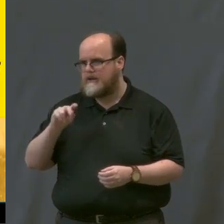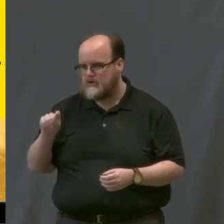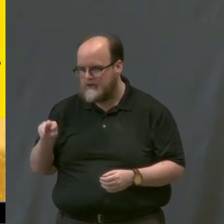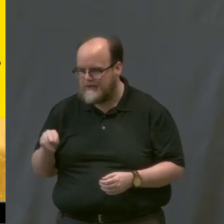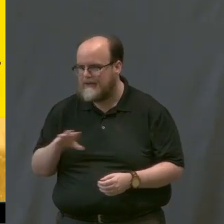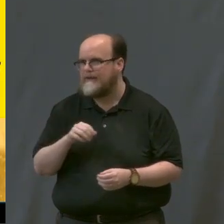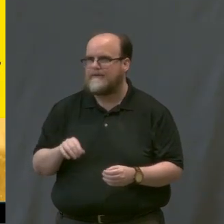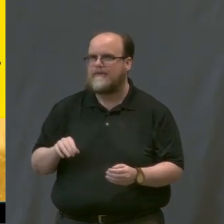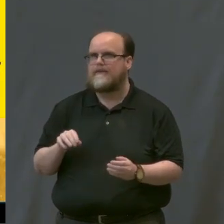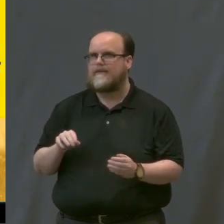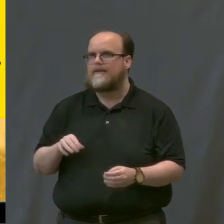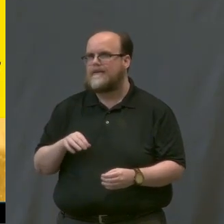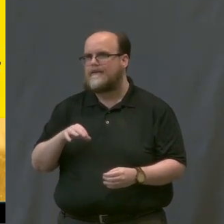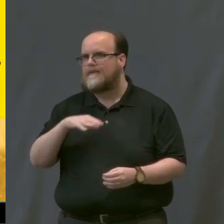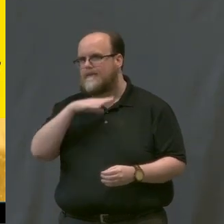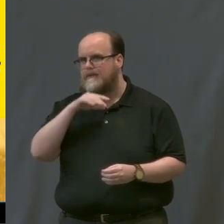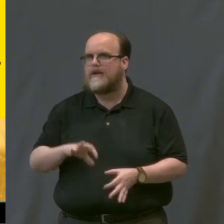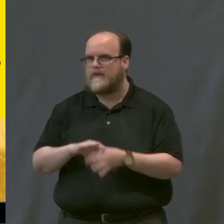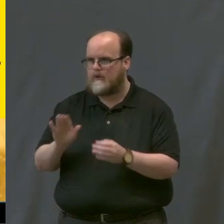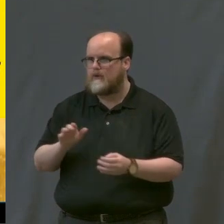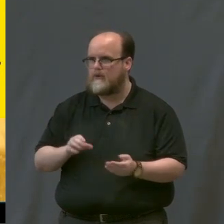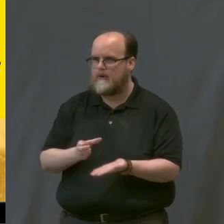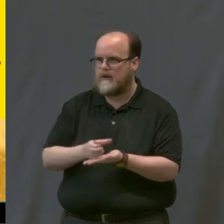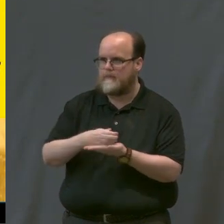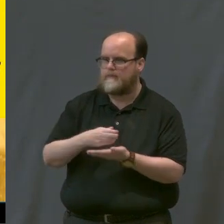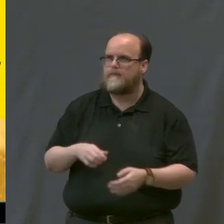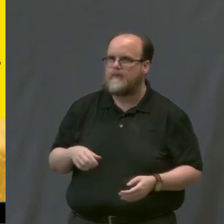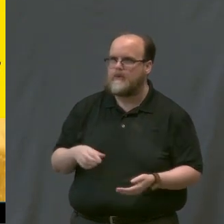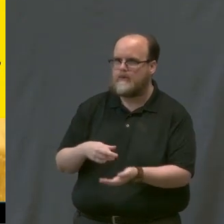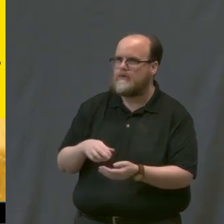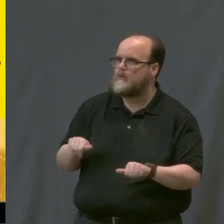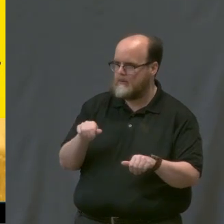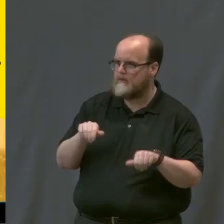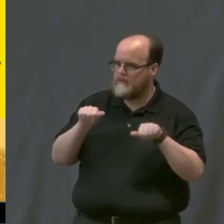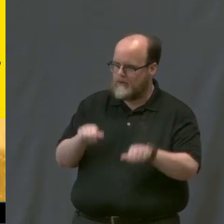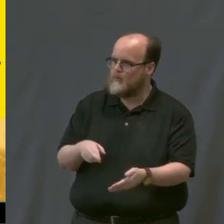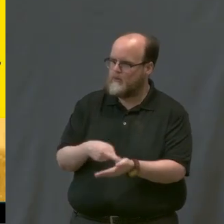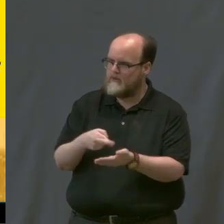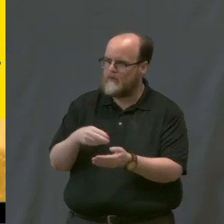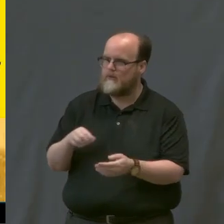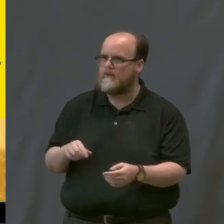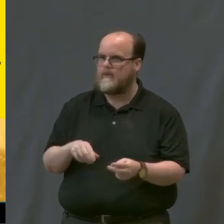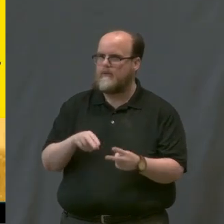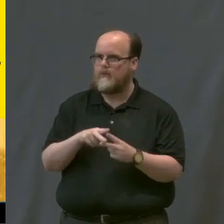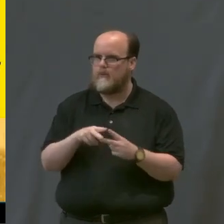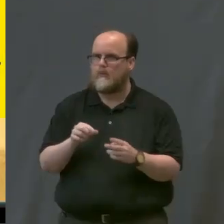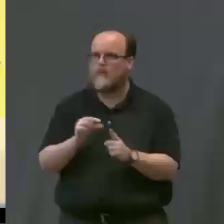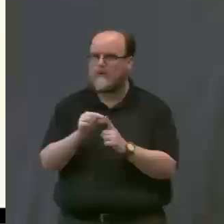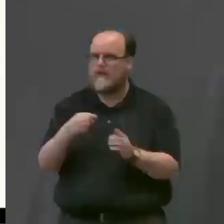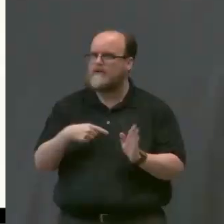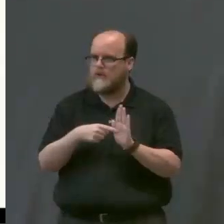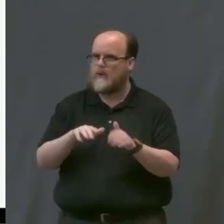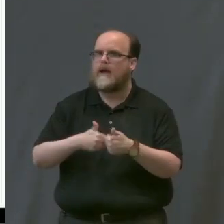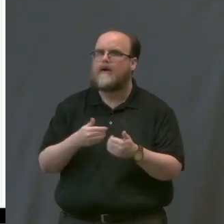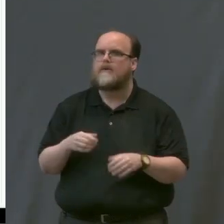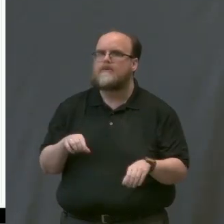to research abomination and filthiness. You can just do it on your own. I'll show you how to do it, how I would